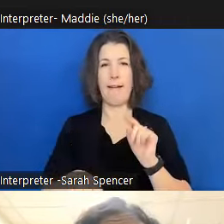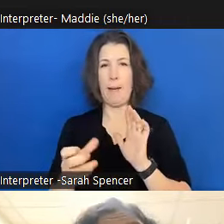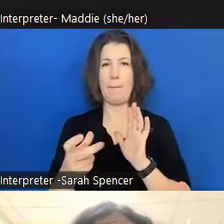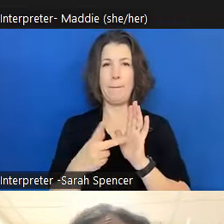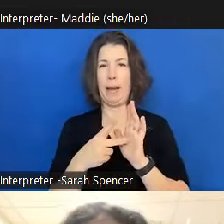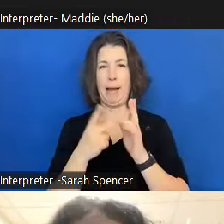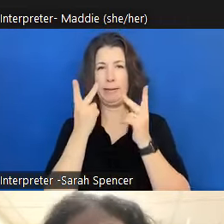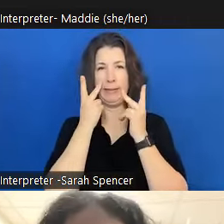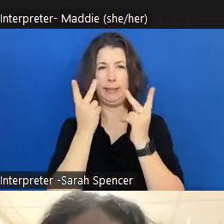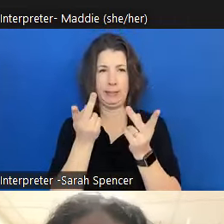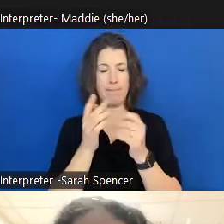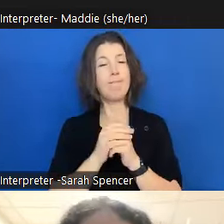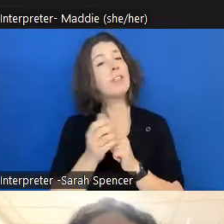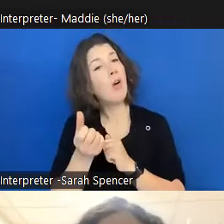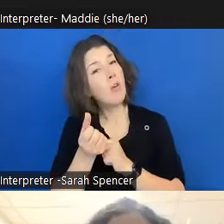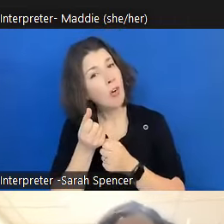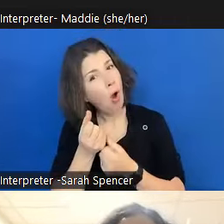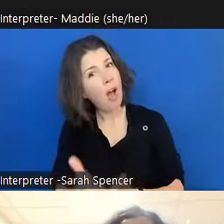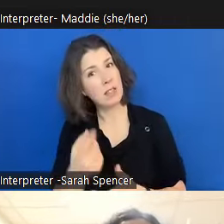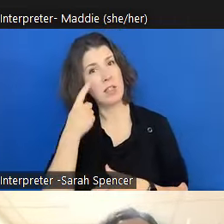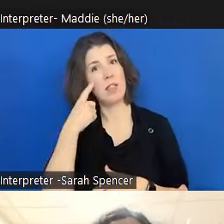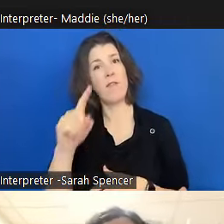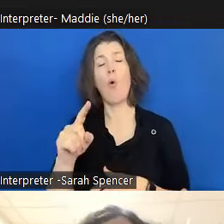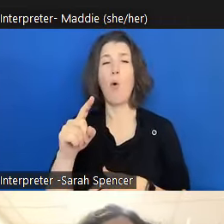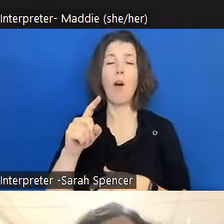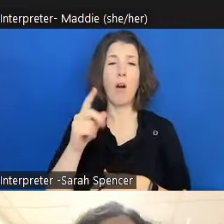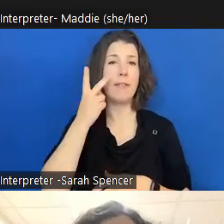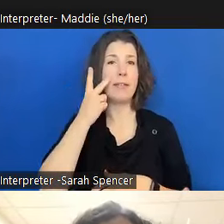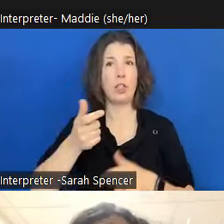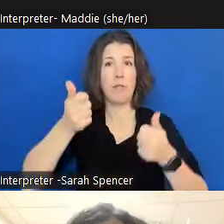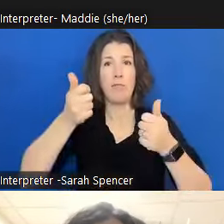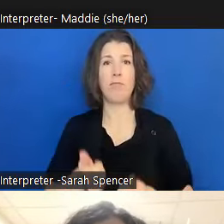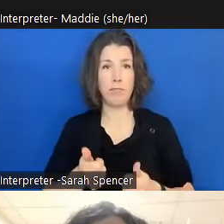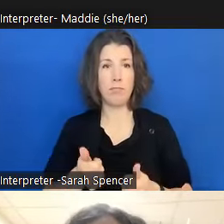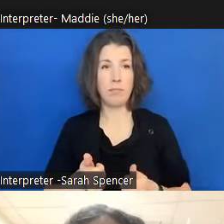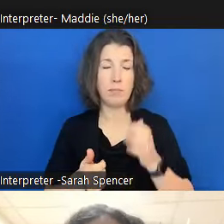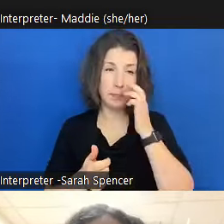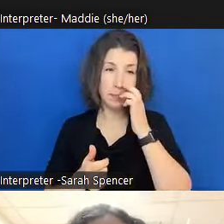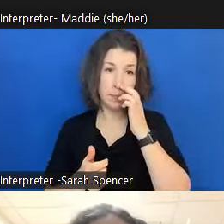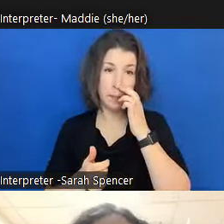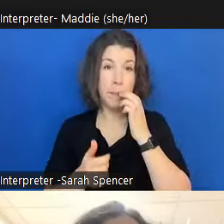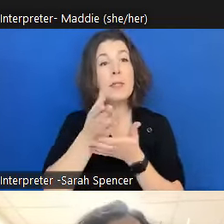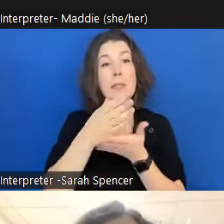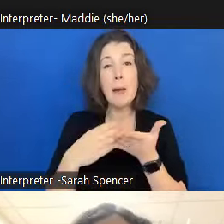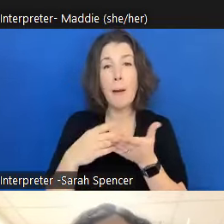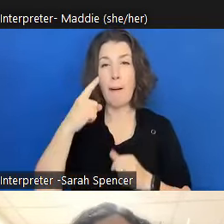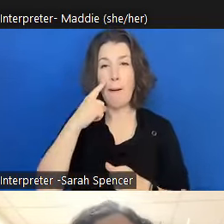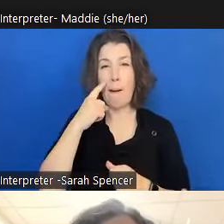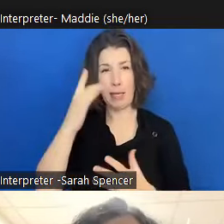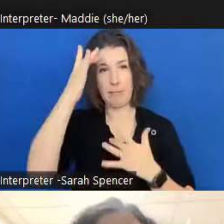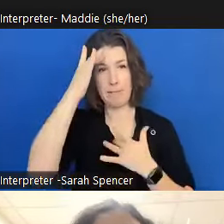are several causes for low vision. Most commonly, some eye conditions such as